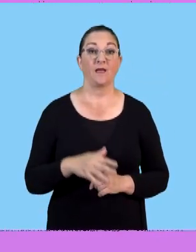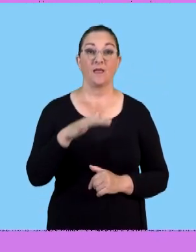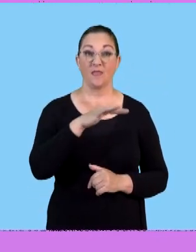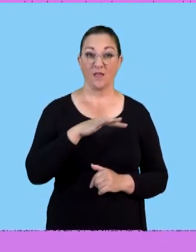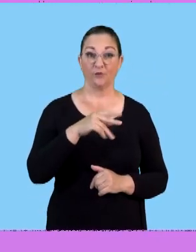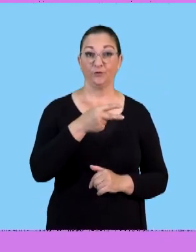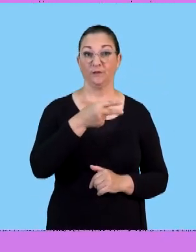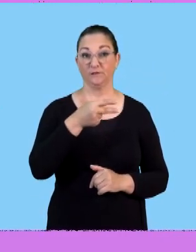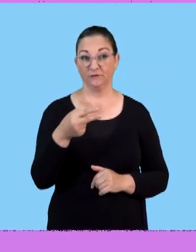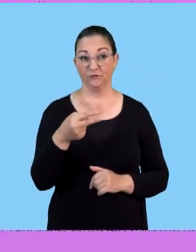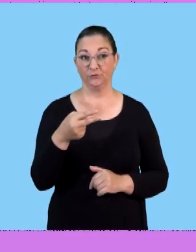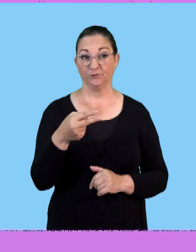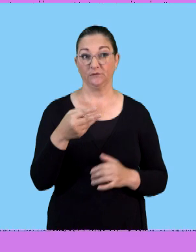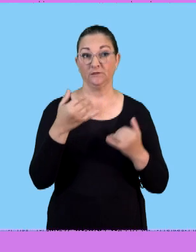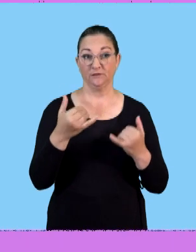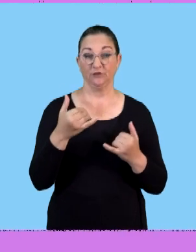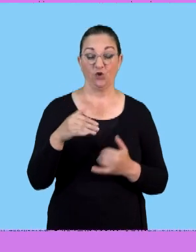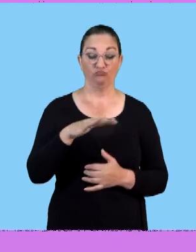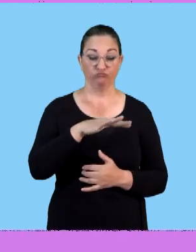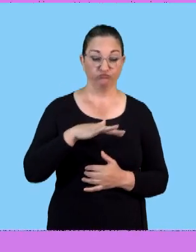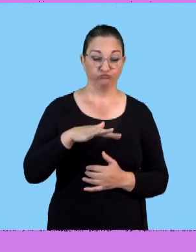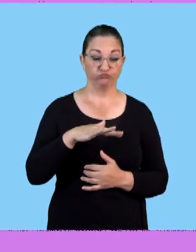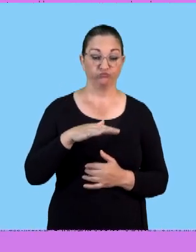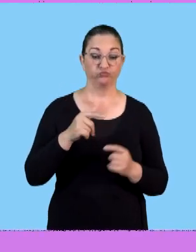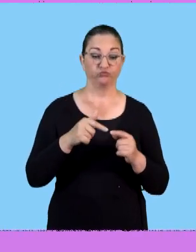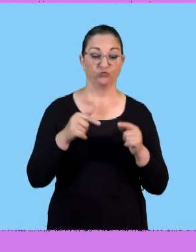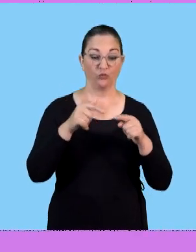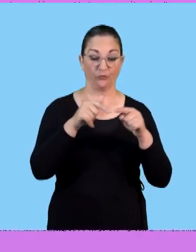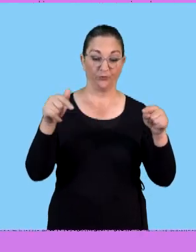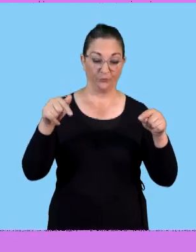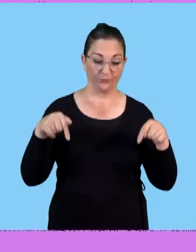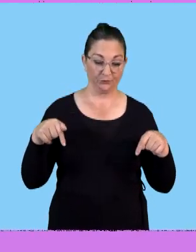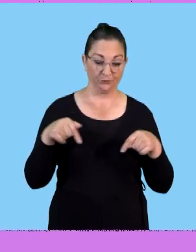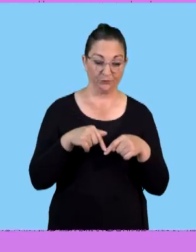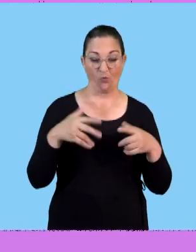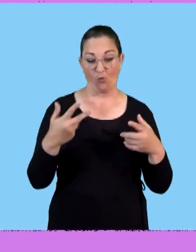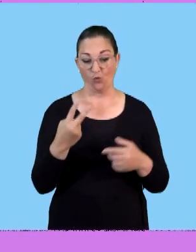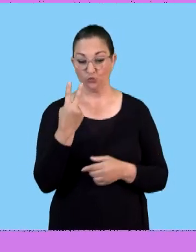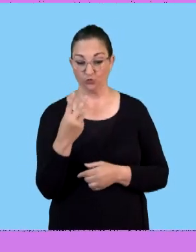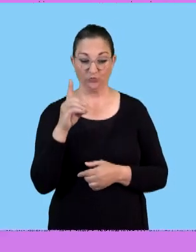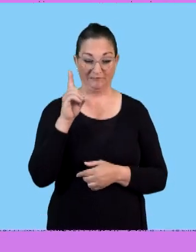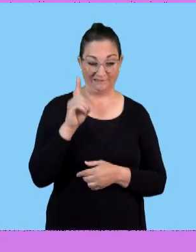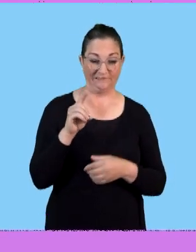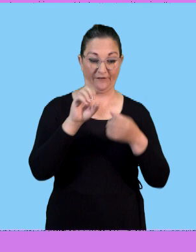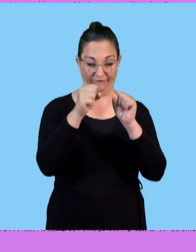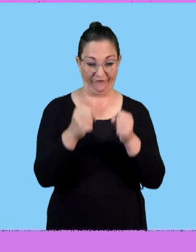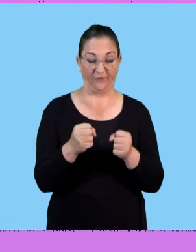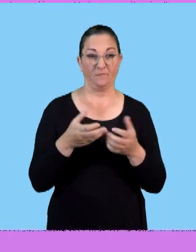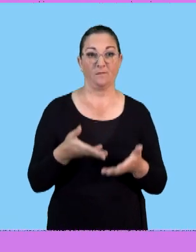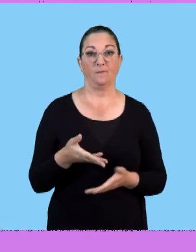is where we say that area equals or is the surface enclosed by the boundary lengths of a two-dimensional